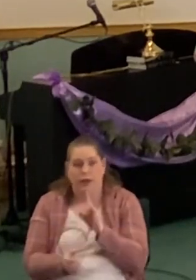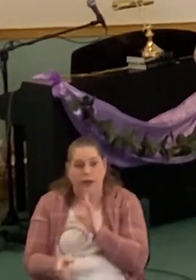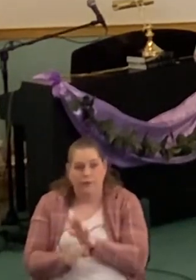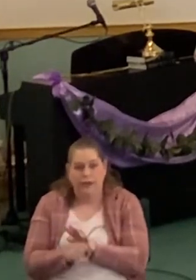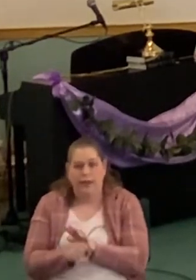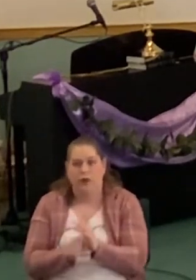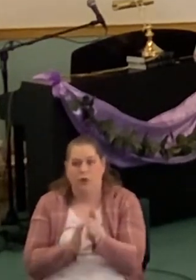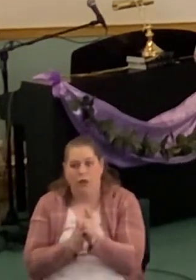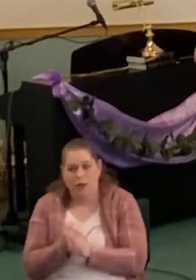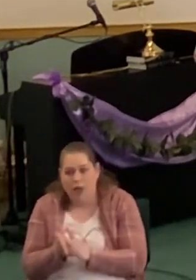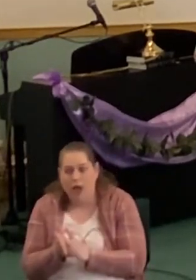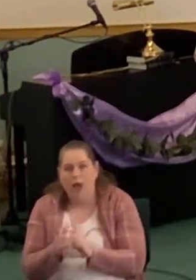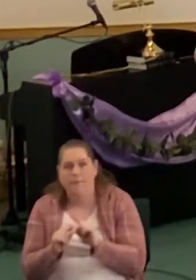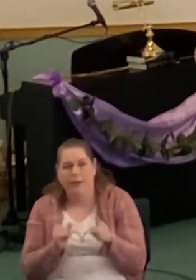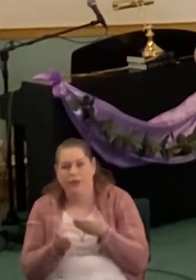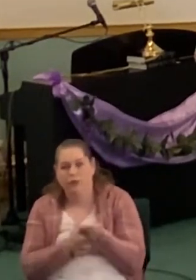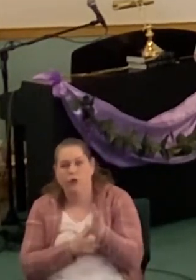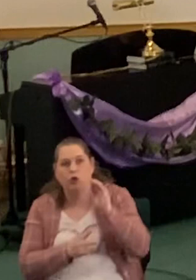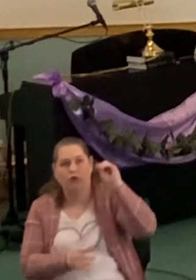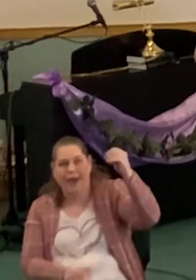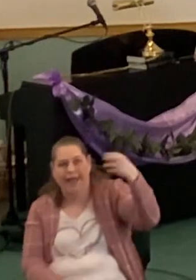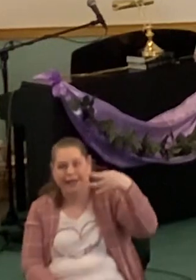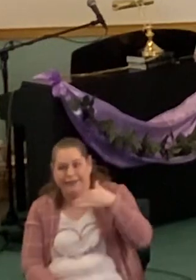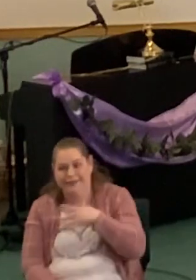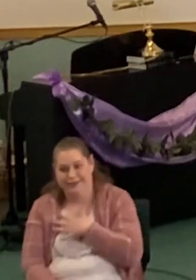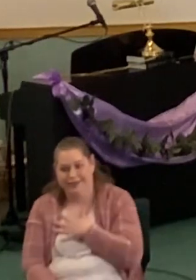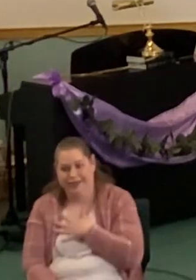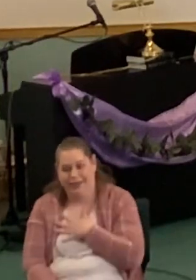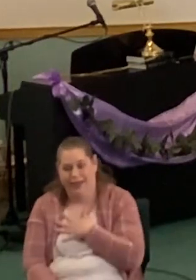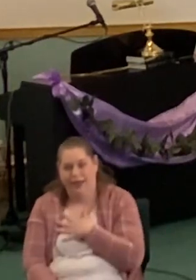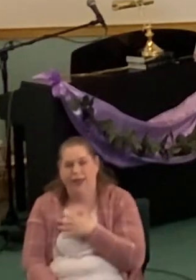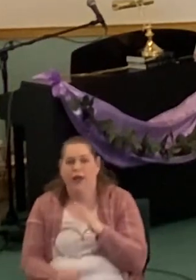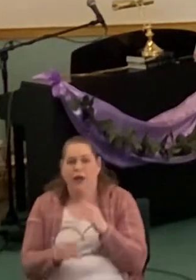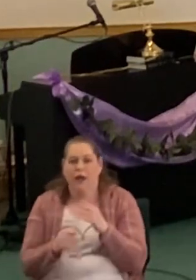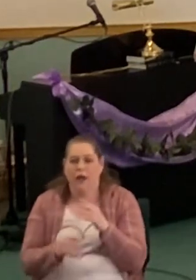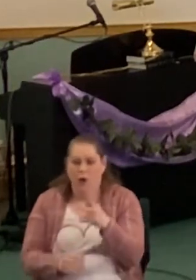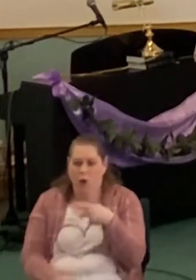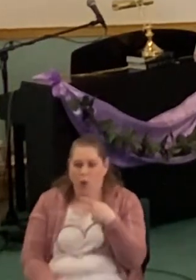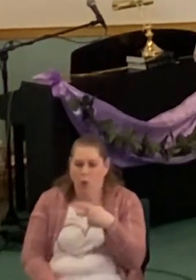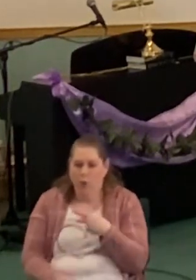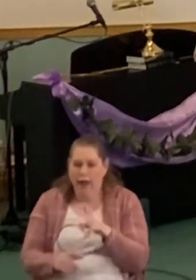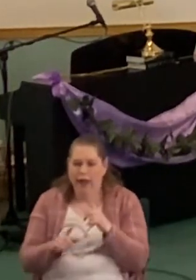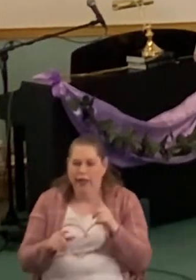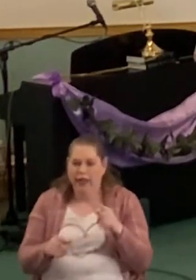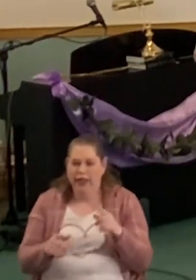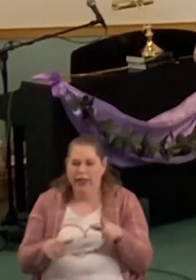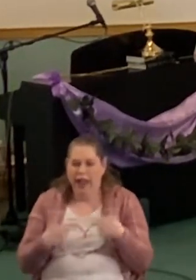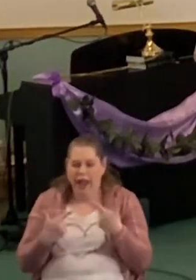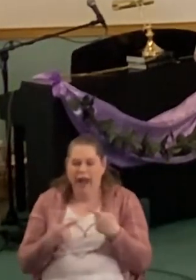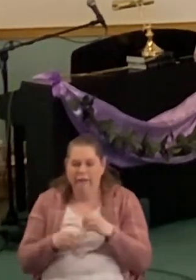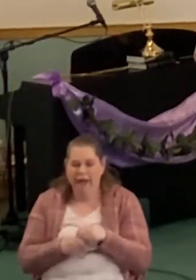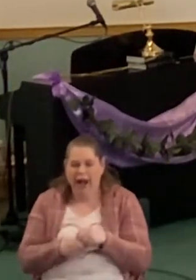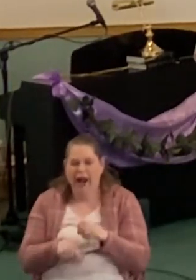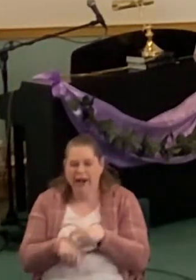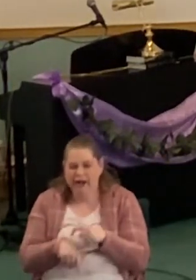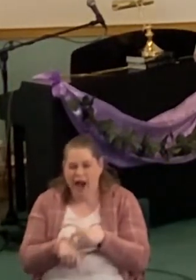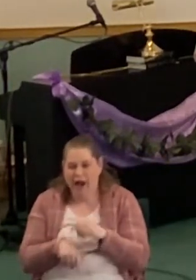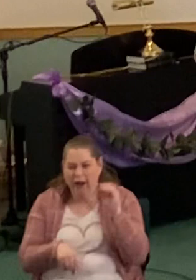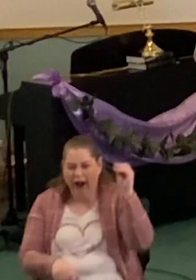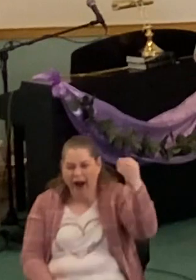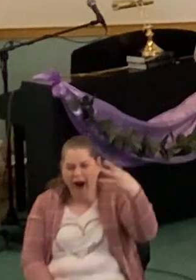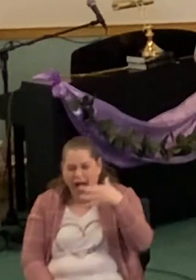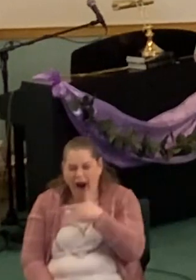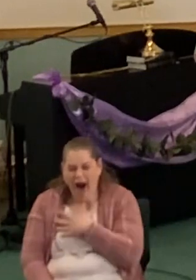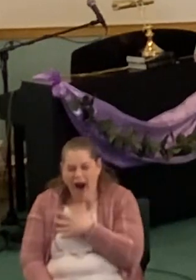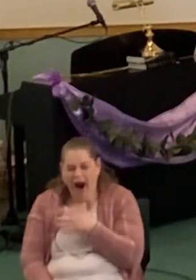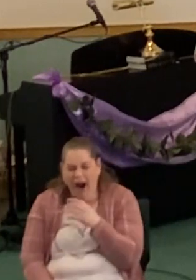through grace. You and I, we live in the time of grace. That's why there's not a lamb that we have stored over here that we're going to